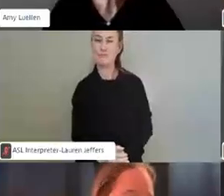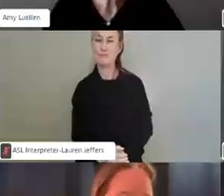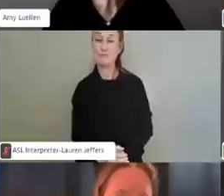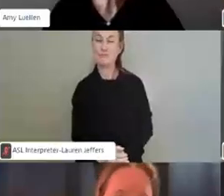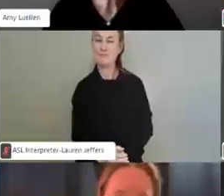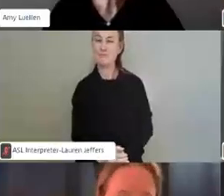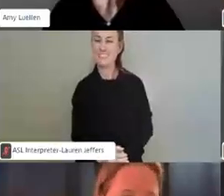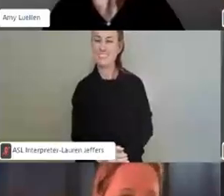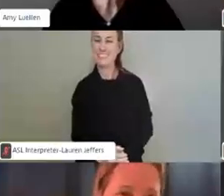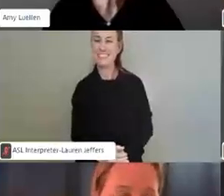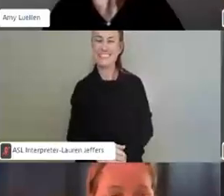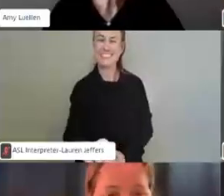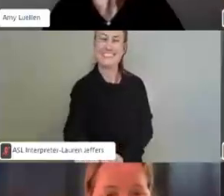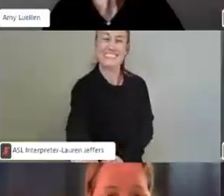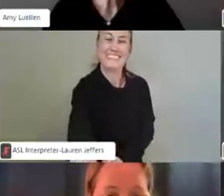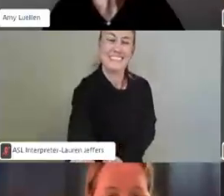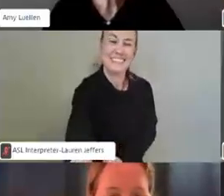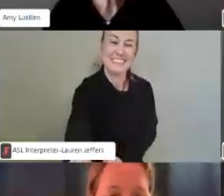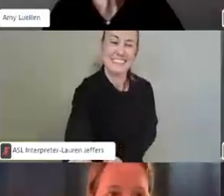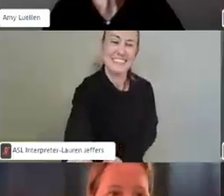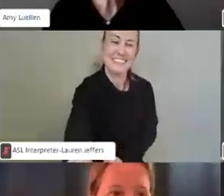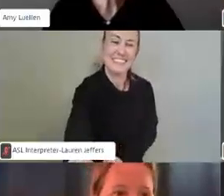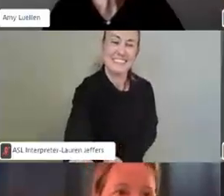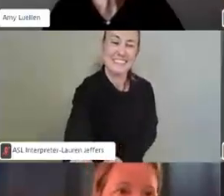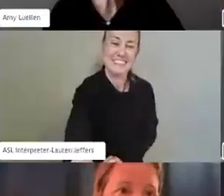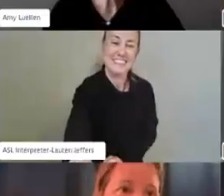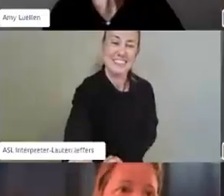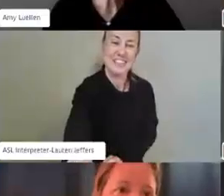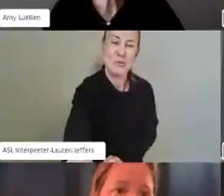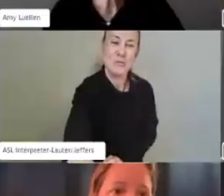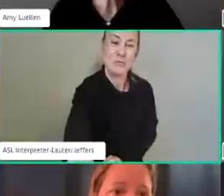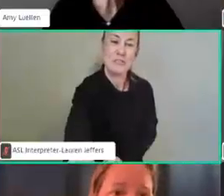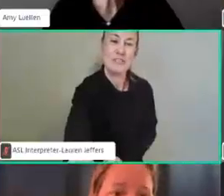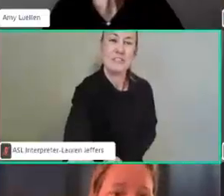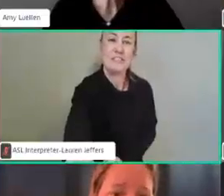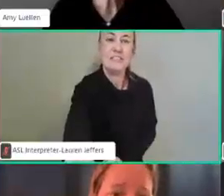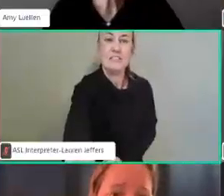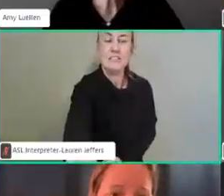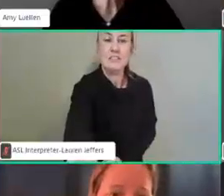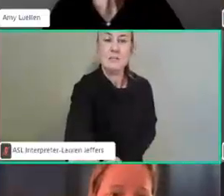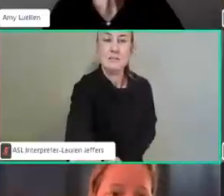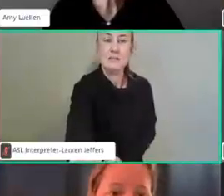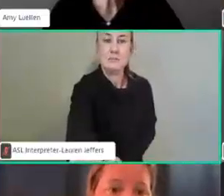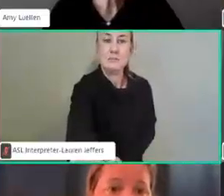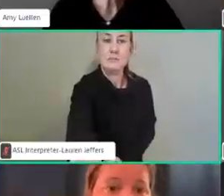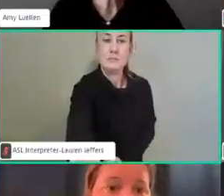All right, was there anyone else that had any other comments they wanted to add? No problem.